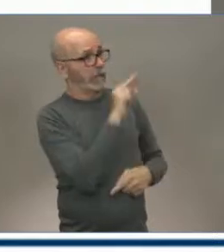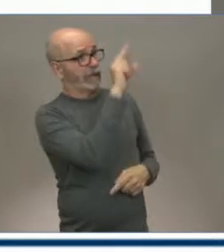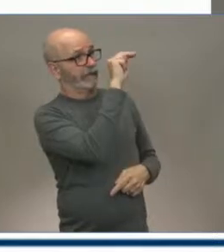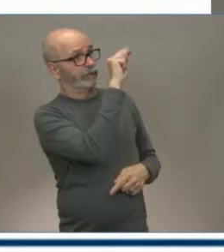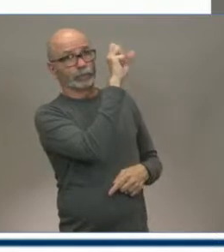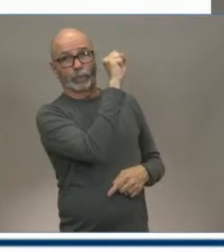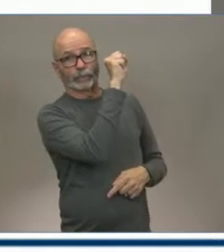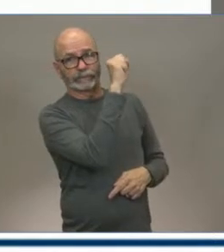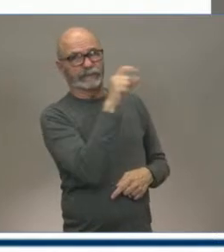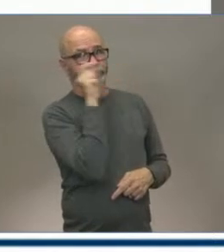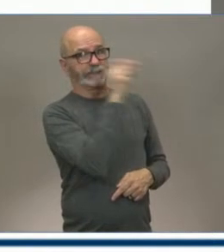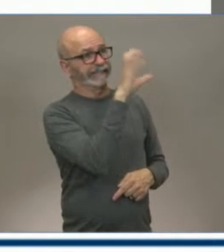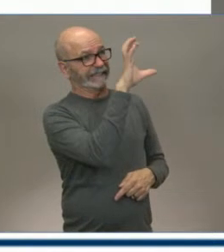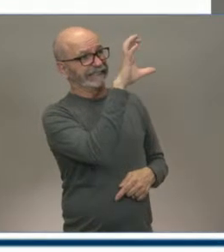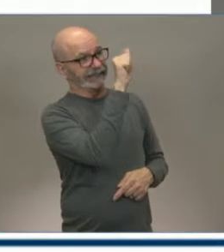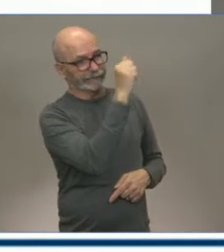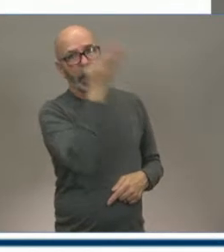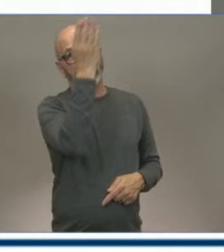novascotia.ca/coronavirus.